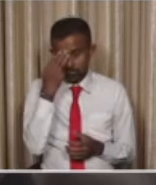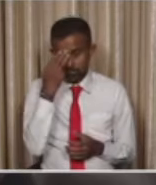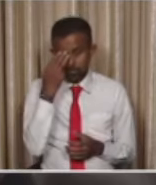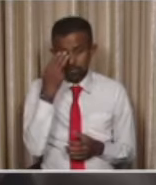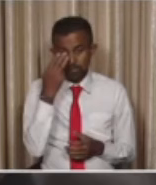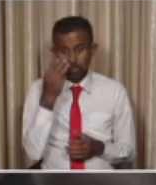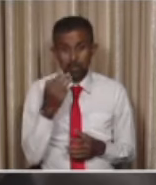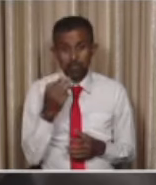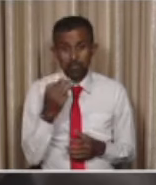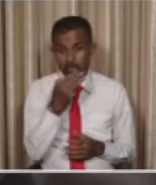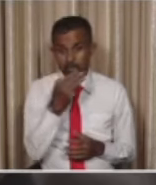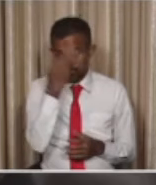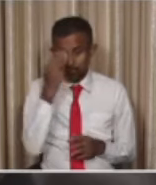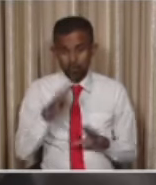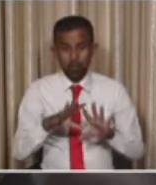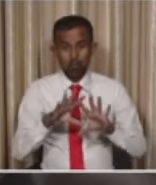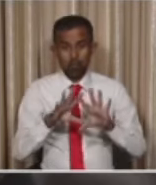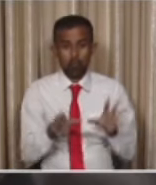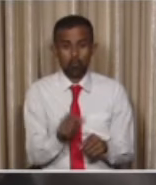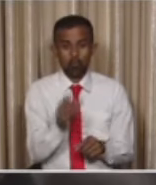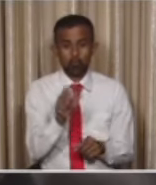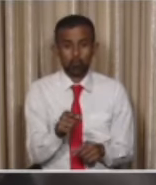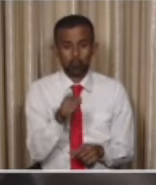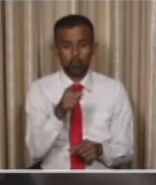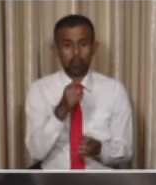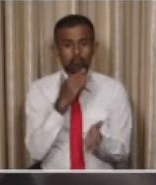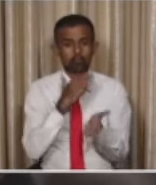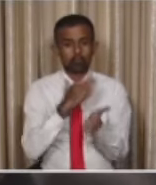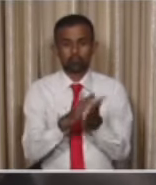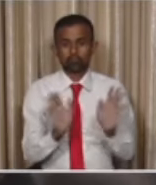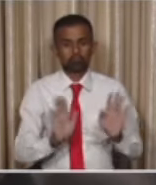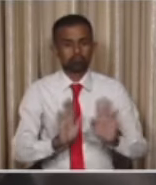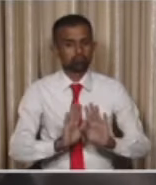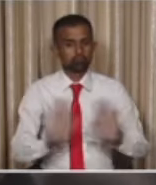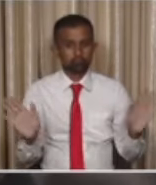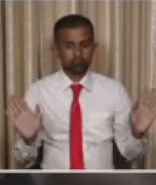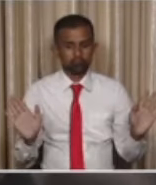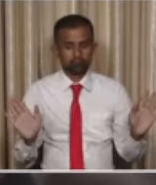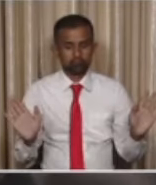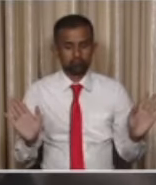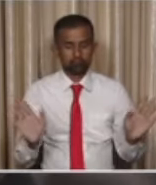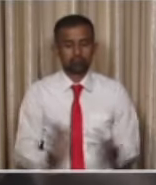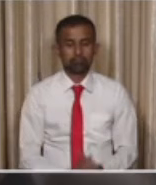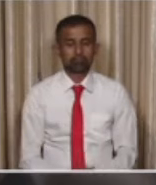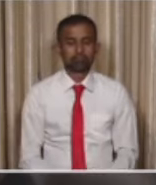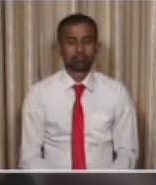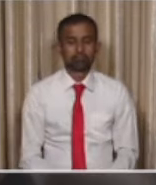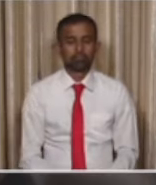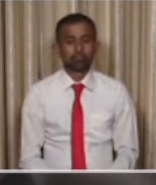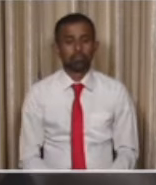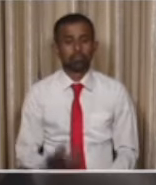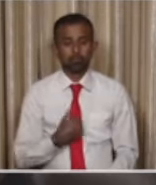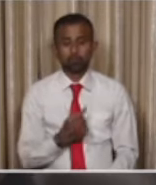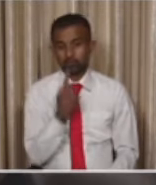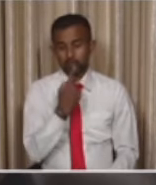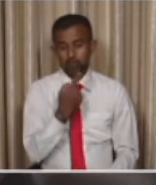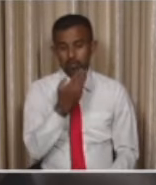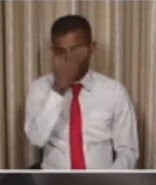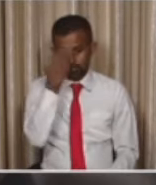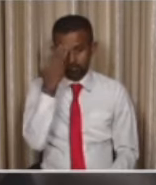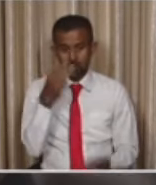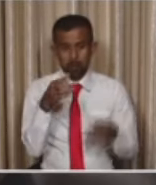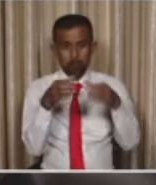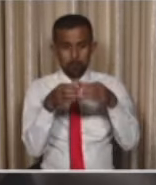Ours is the only Tamil party that has taken that courageous decision not to